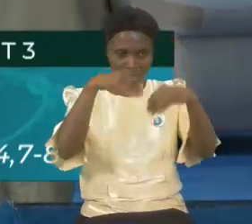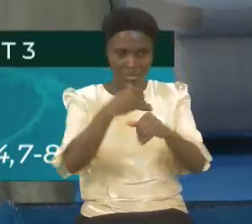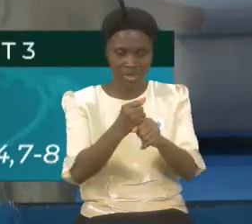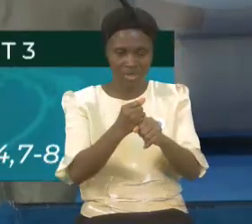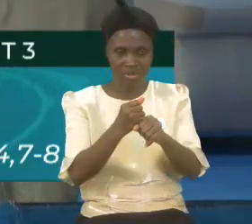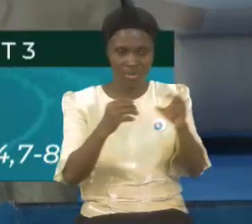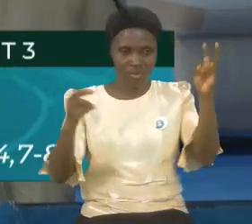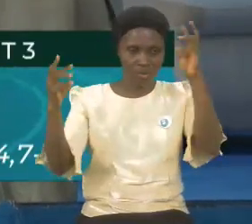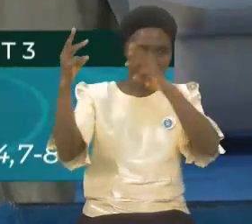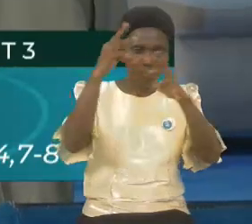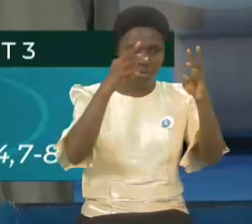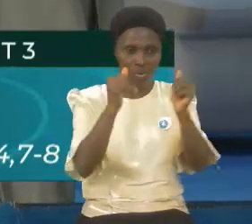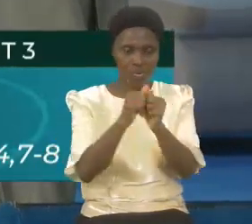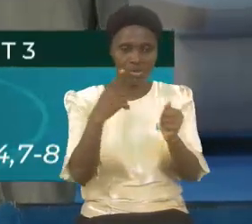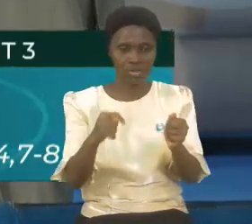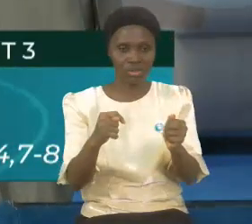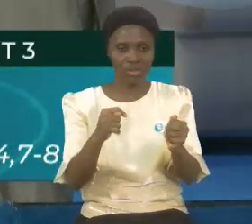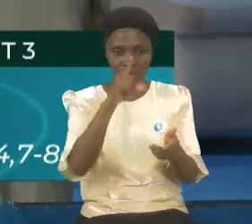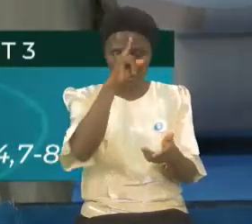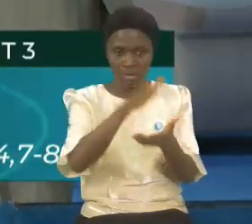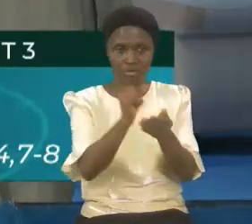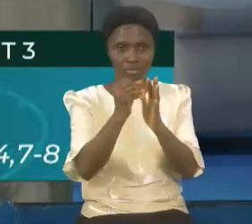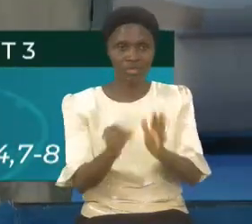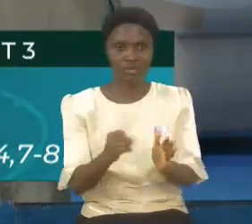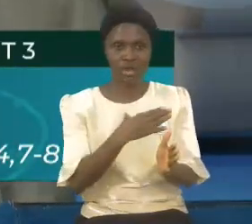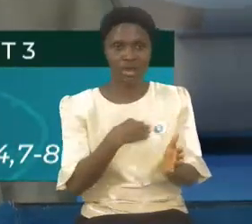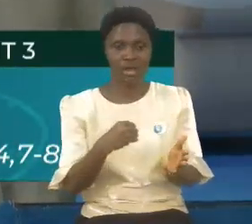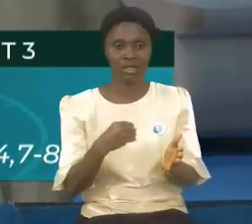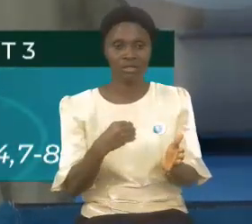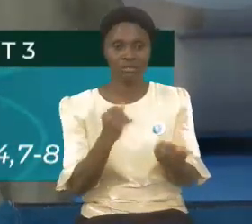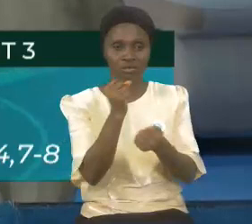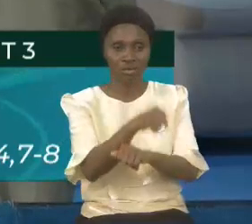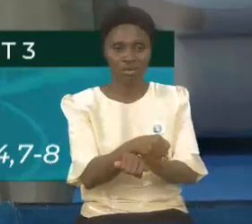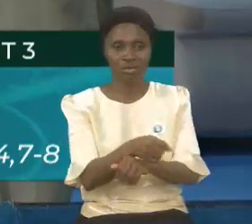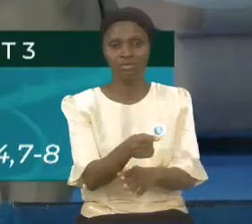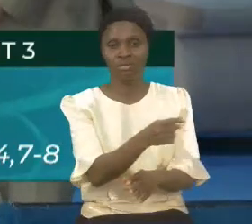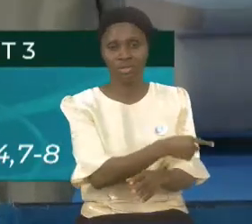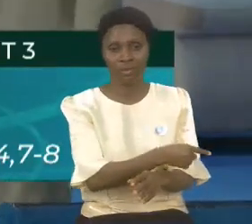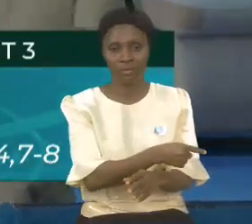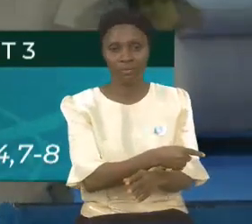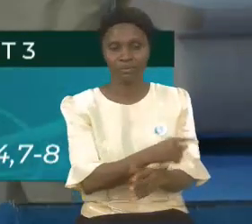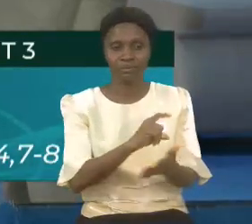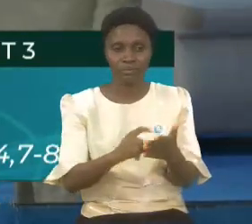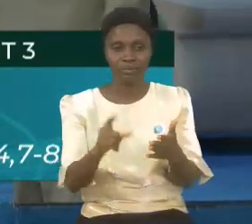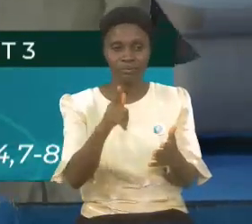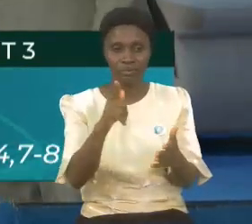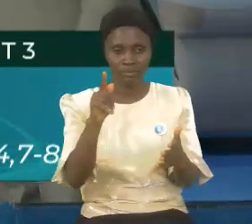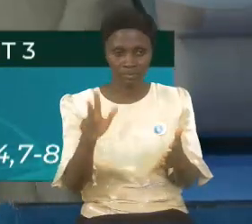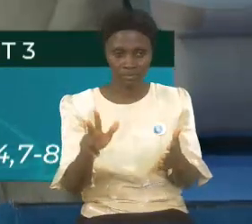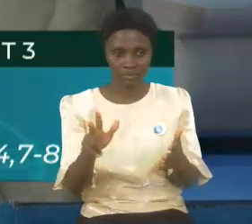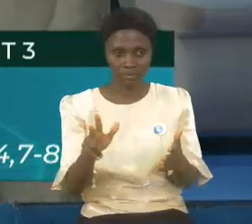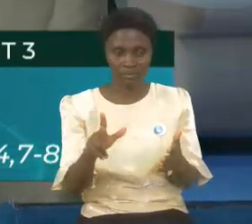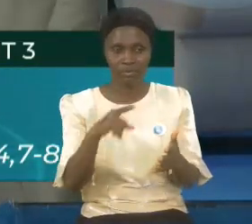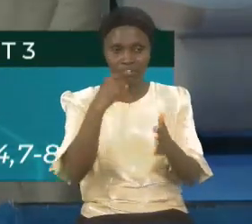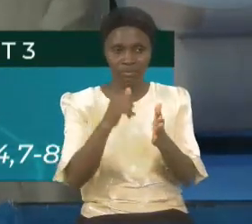the saints and prevailed against them. Verse 23, in verse 23, it